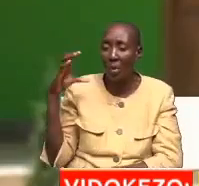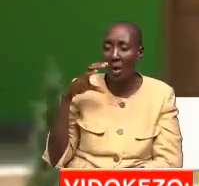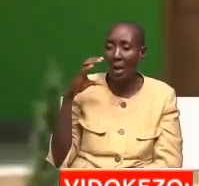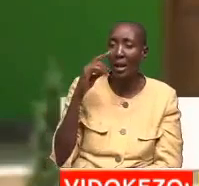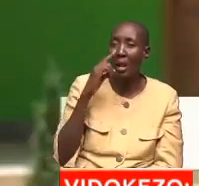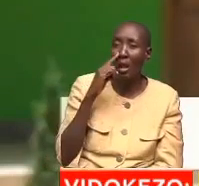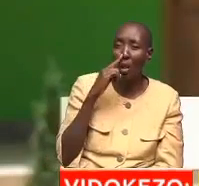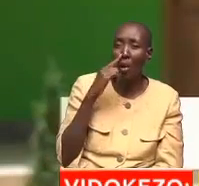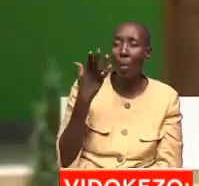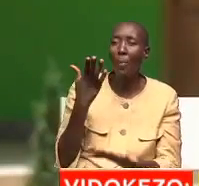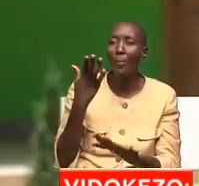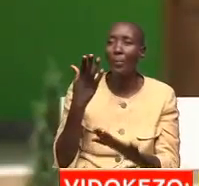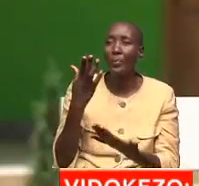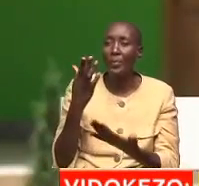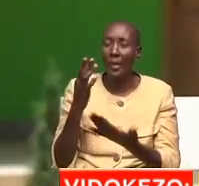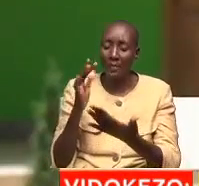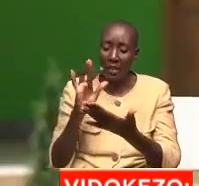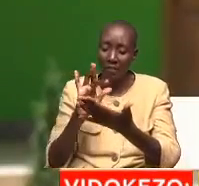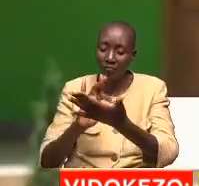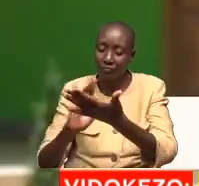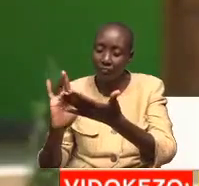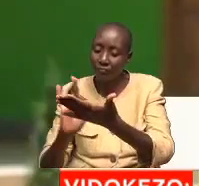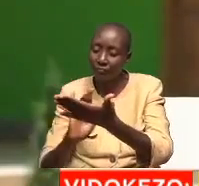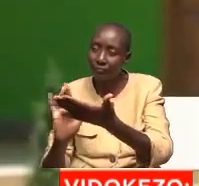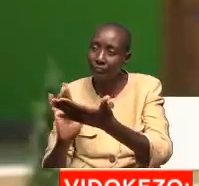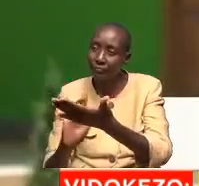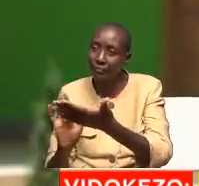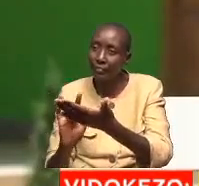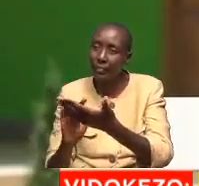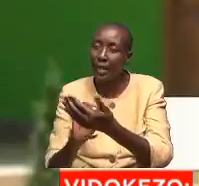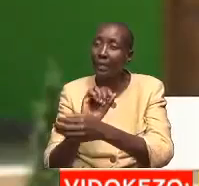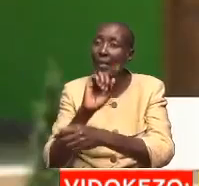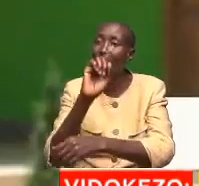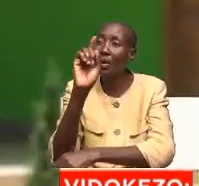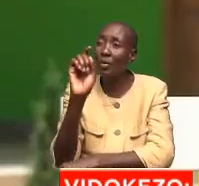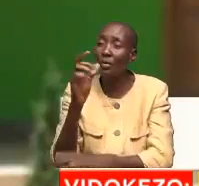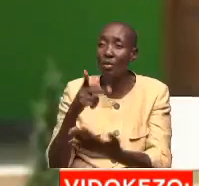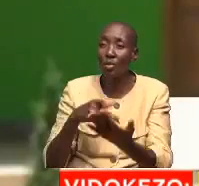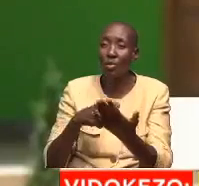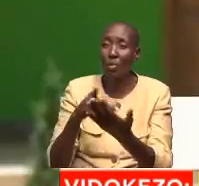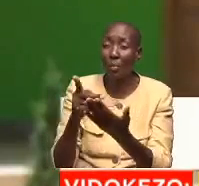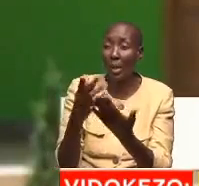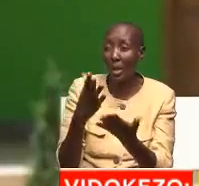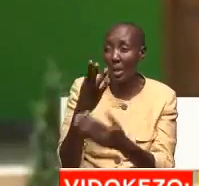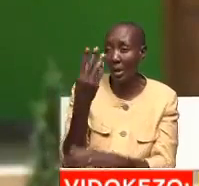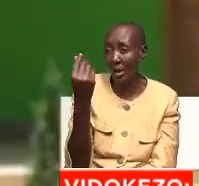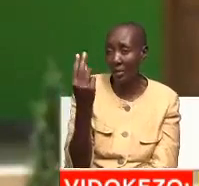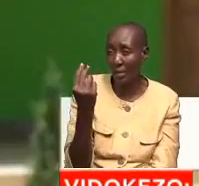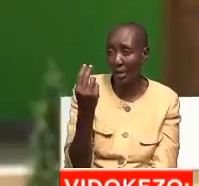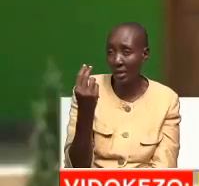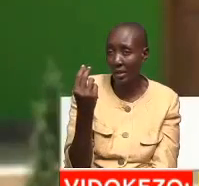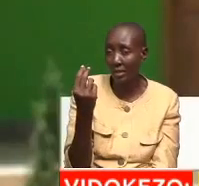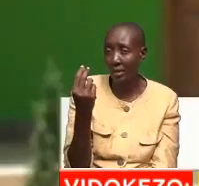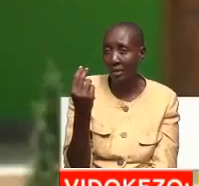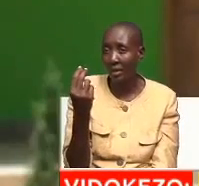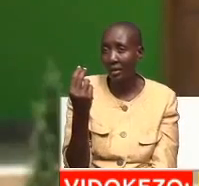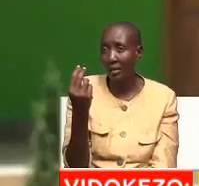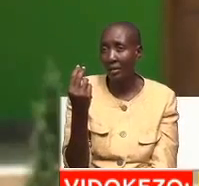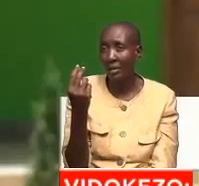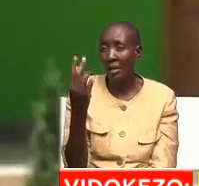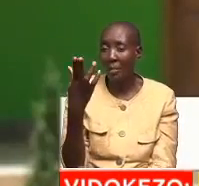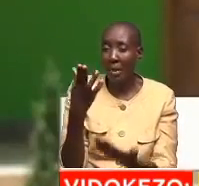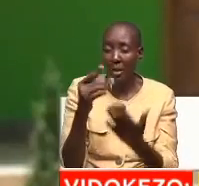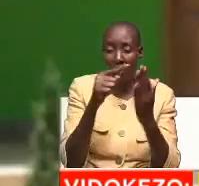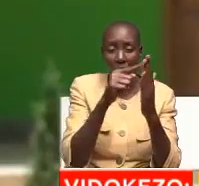log into the app. Once he logs into the app will ask the client to pay a given amount of money depending on the price list that